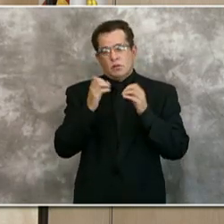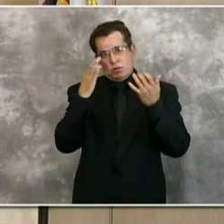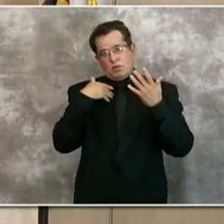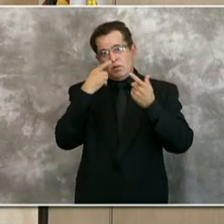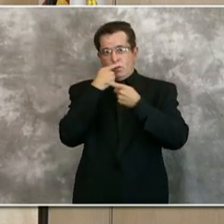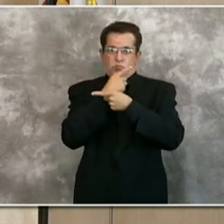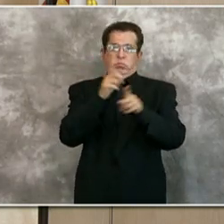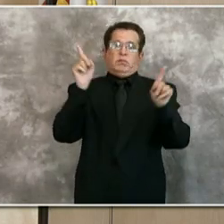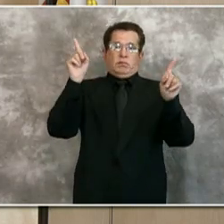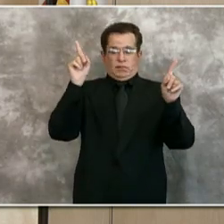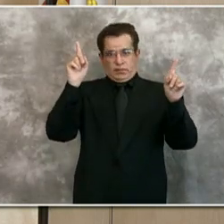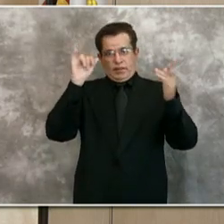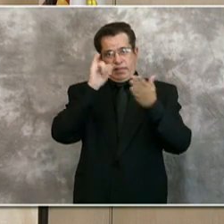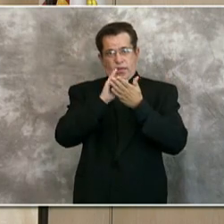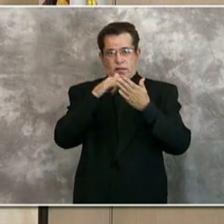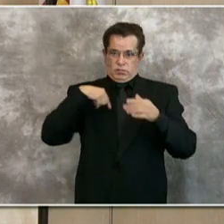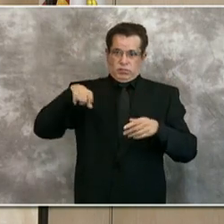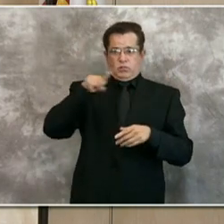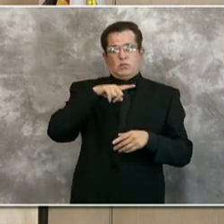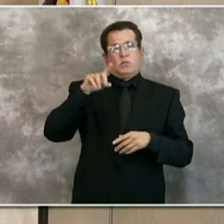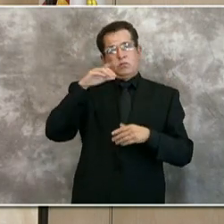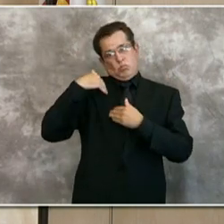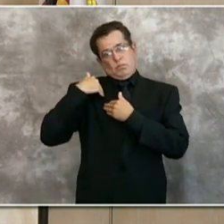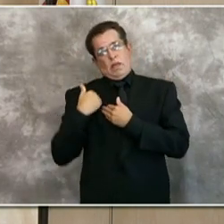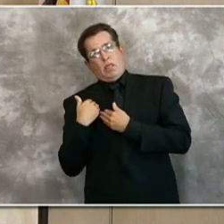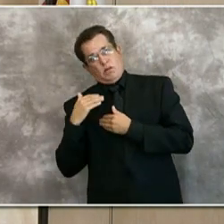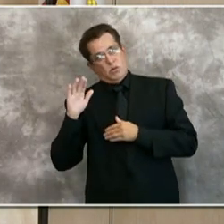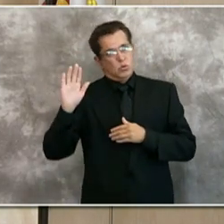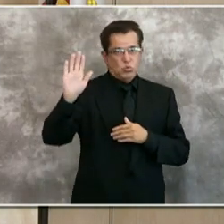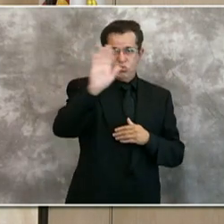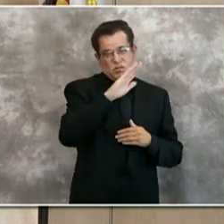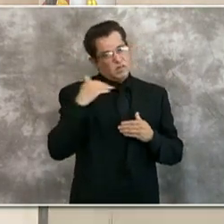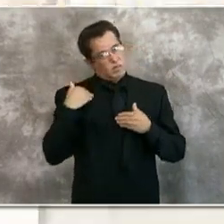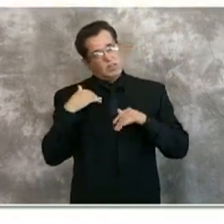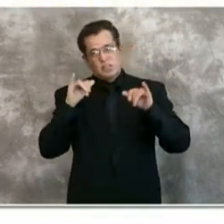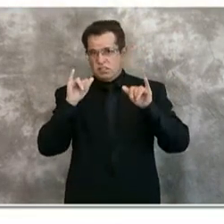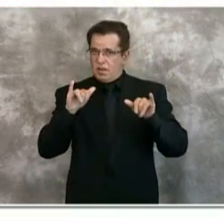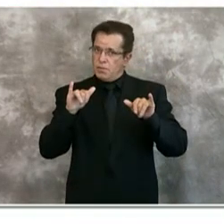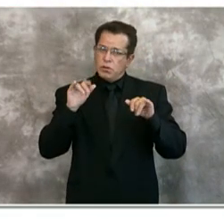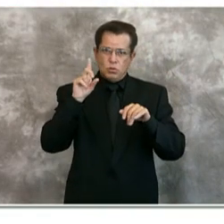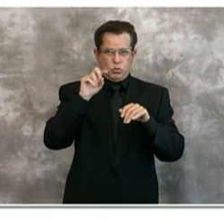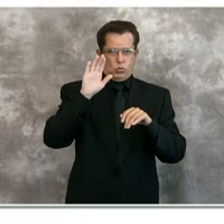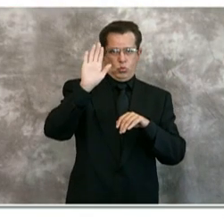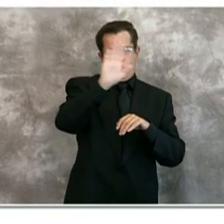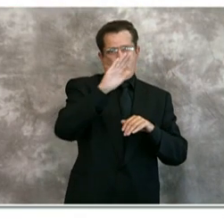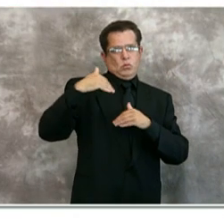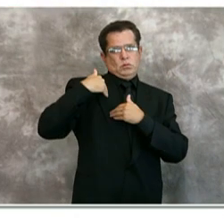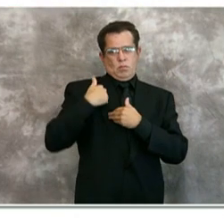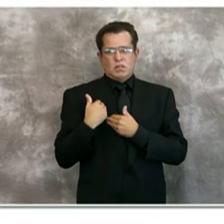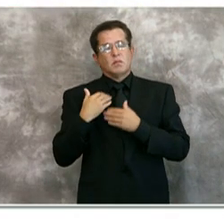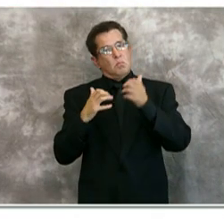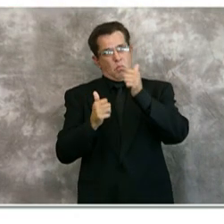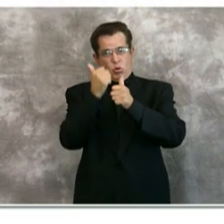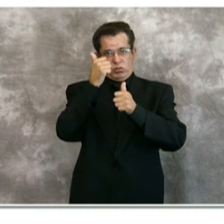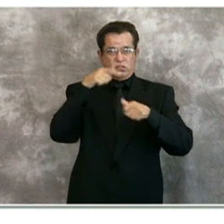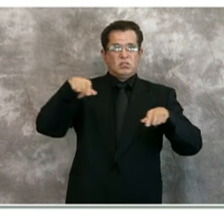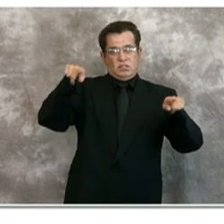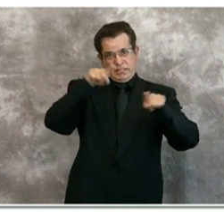pandemic requires that we all do our part. The majority of San Diegans are